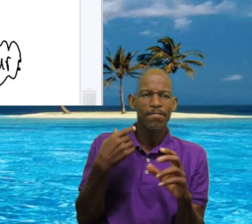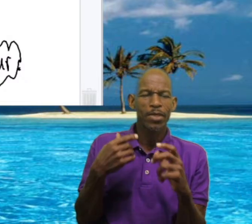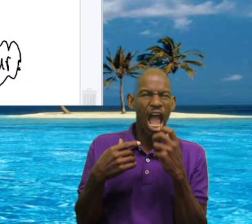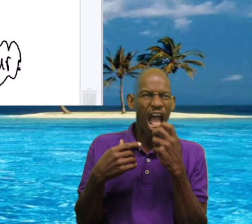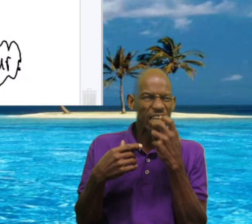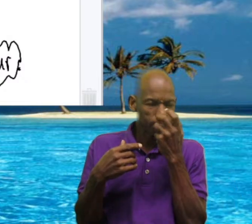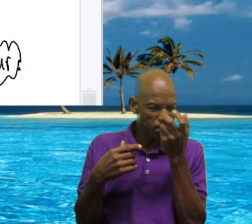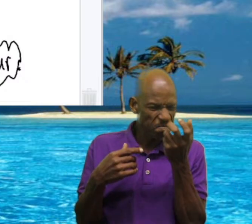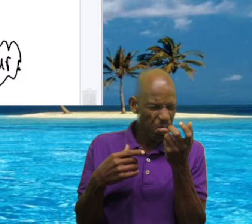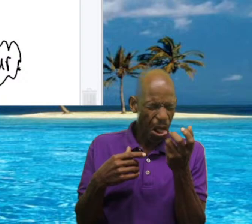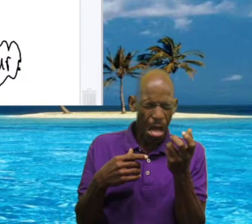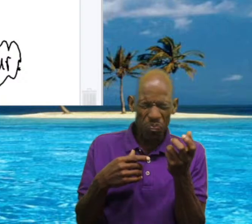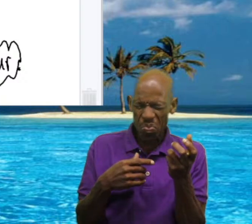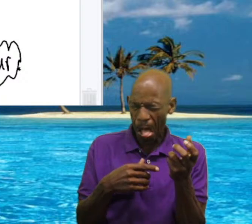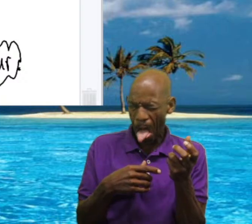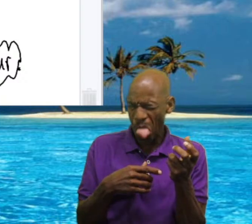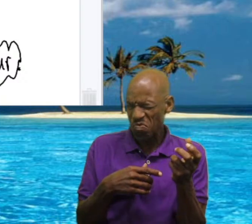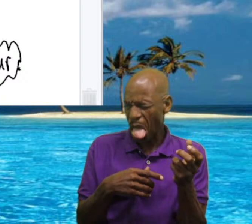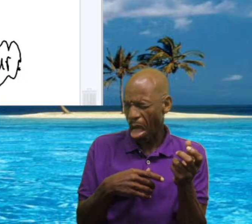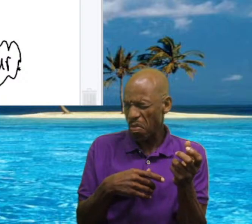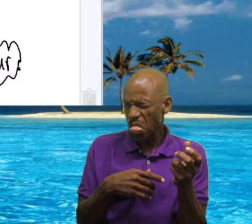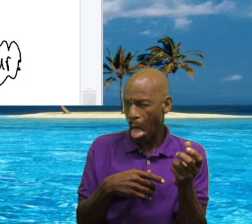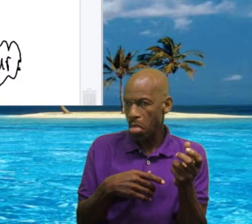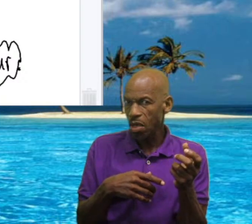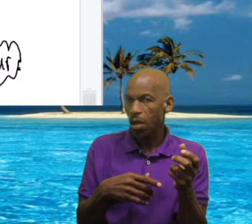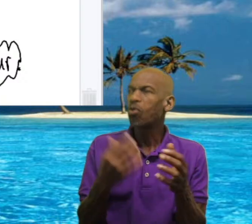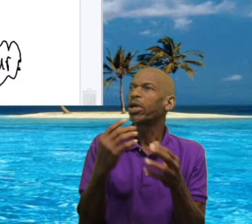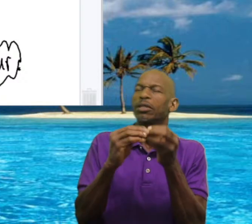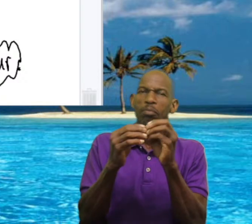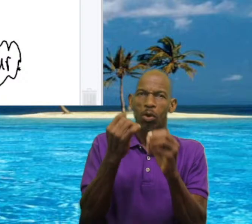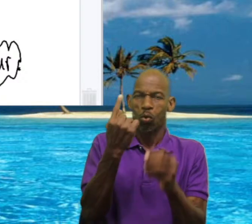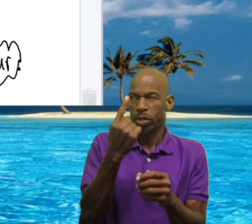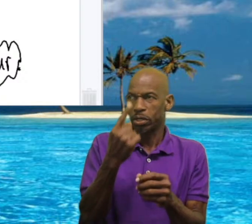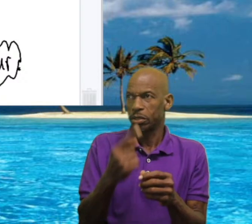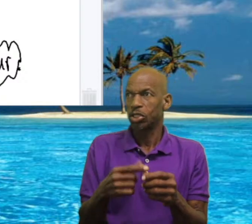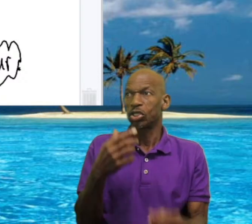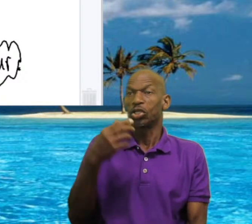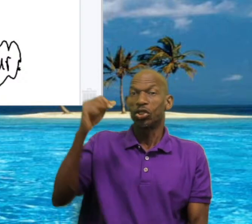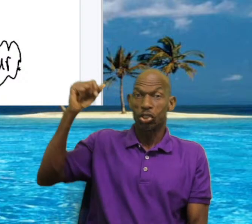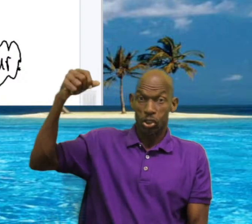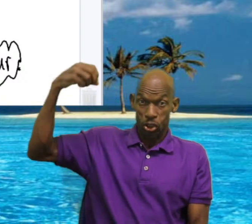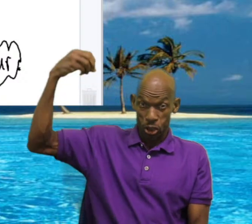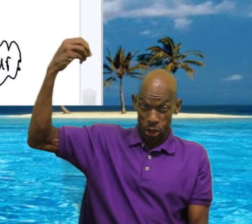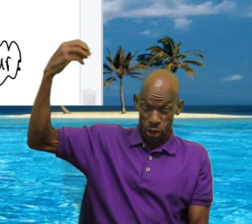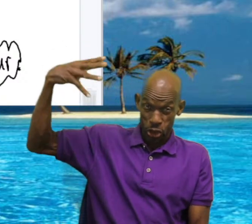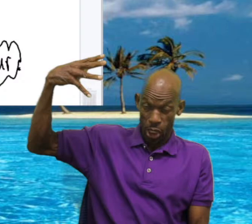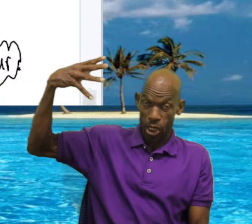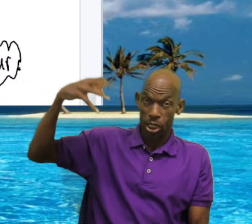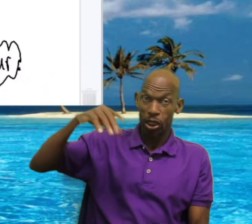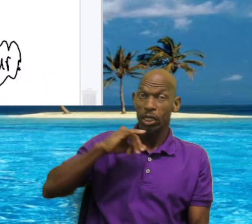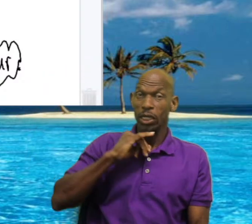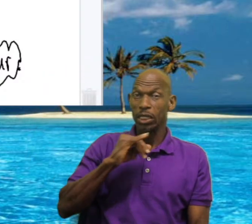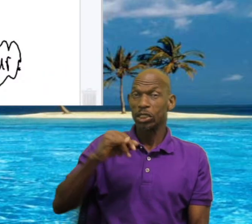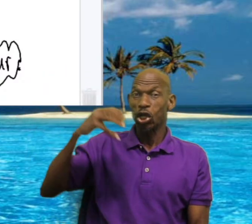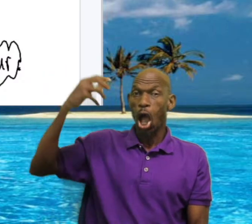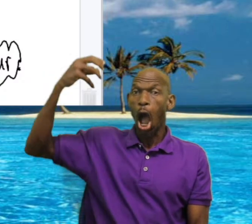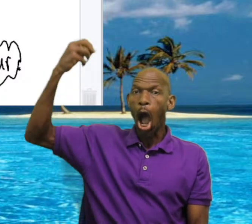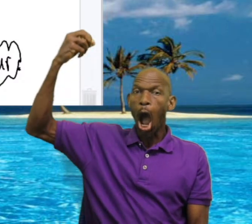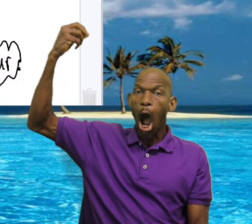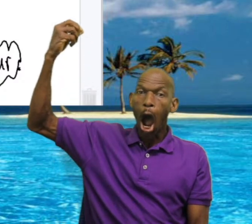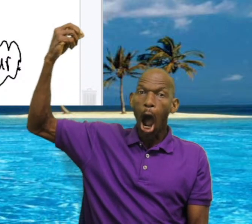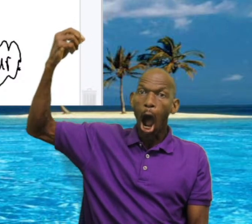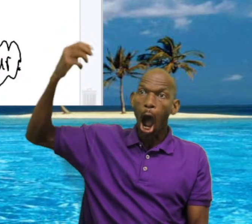1. Hot, cold. The sun is hot, something I am feeling